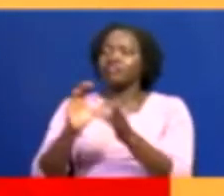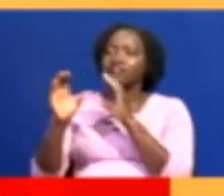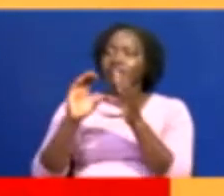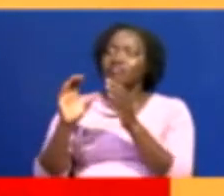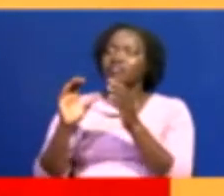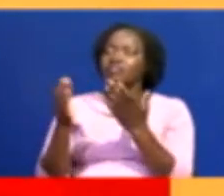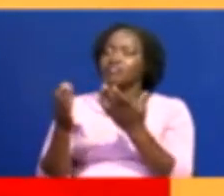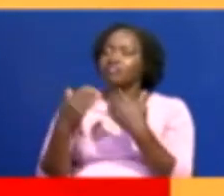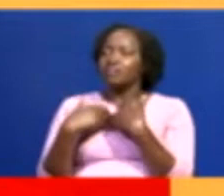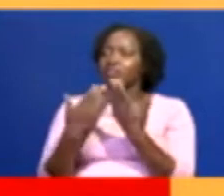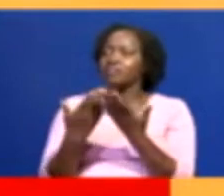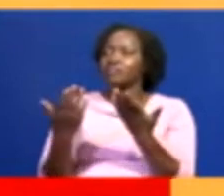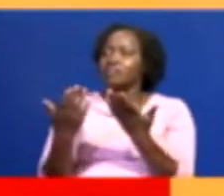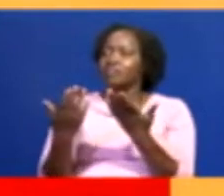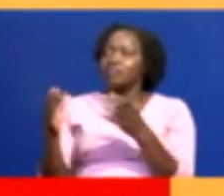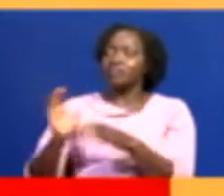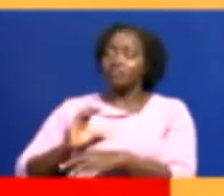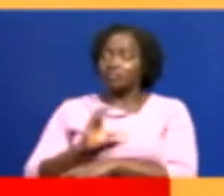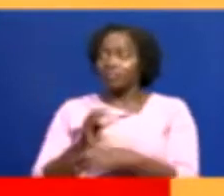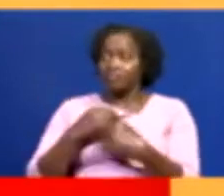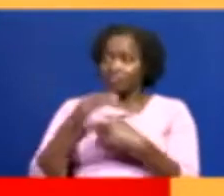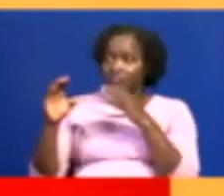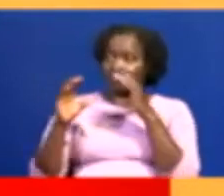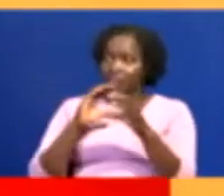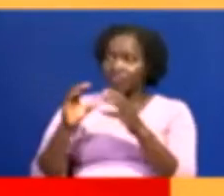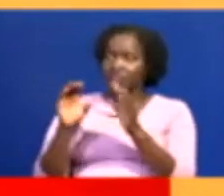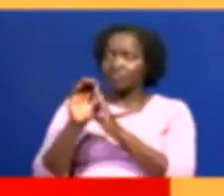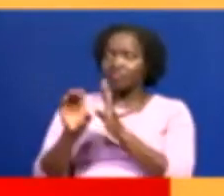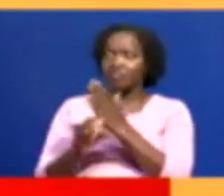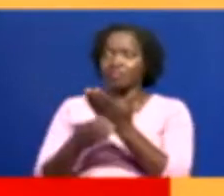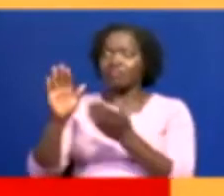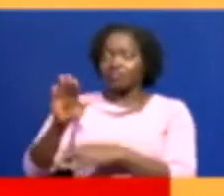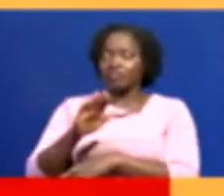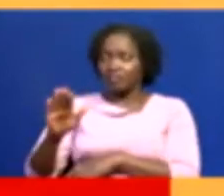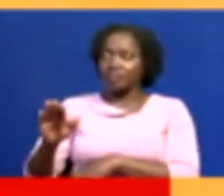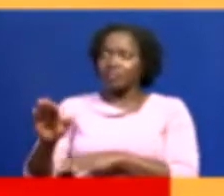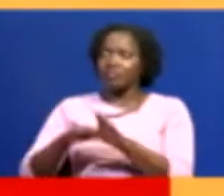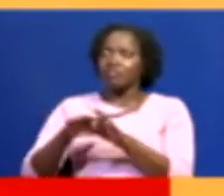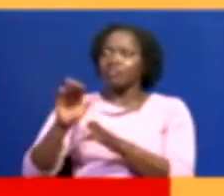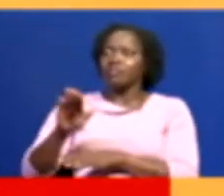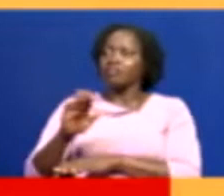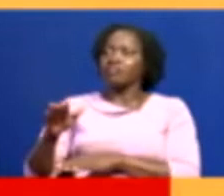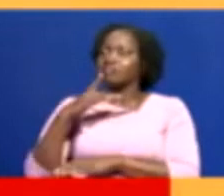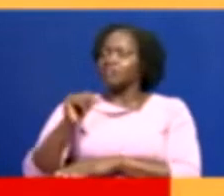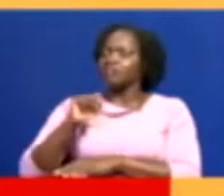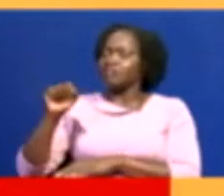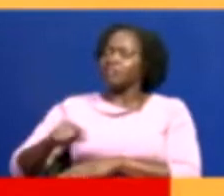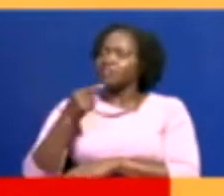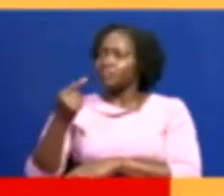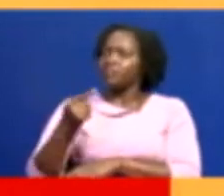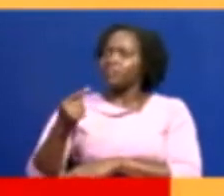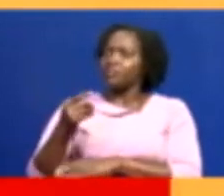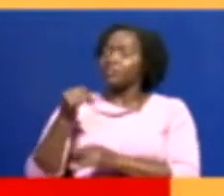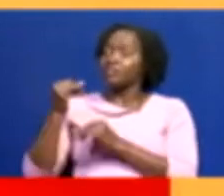there. And that is supposed to be a committee that should have a conversation. It is constitutional, it is parliamentary, these are members of parliament. Mm-hmm. So we can be sure of the